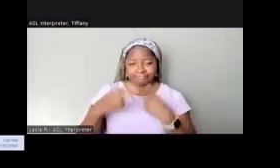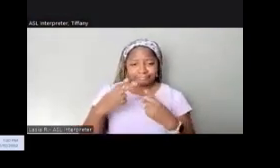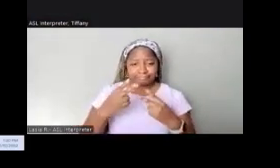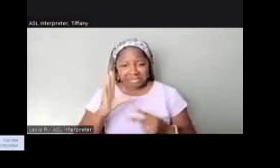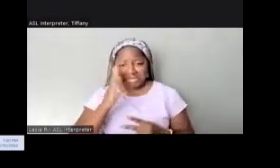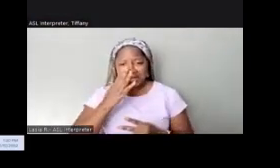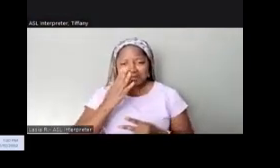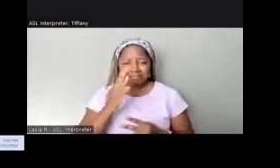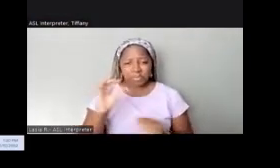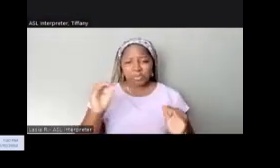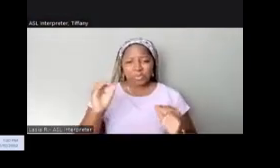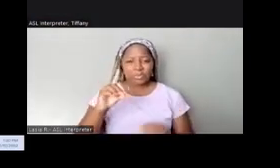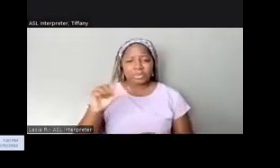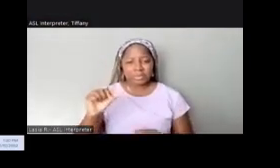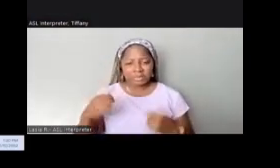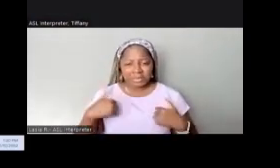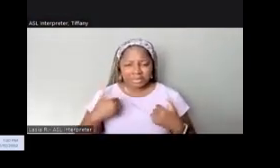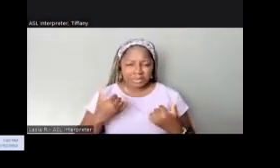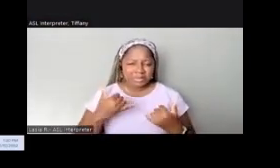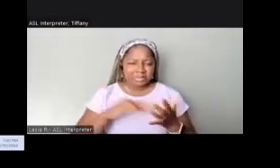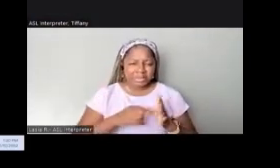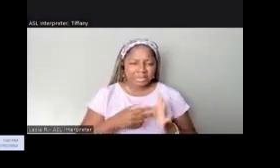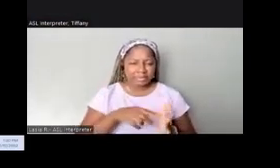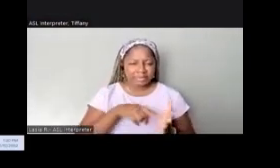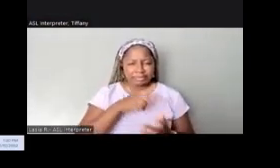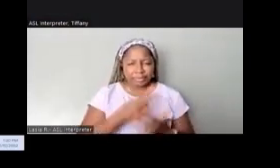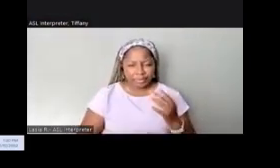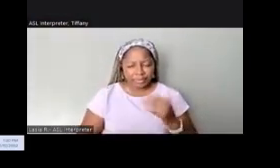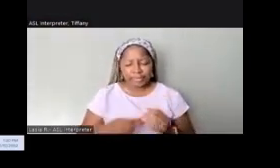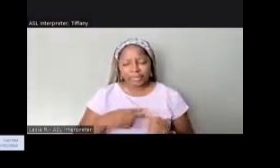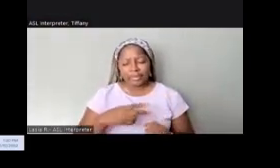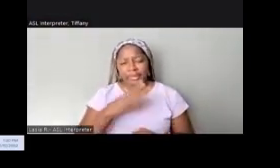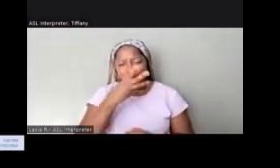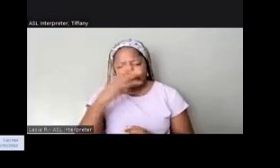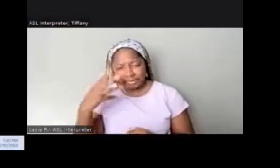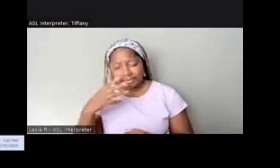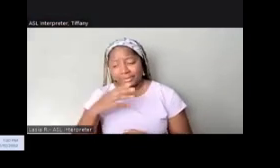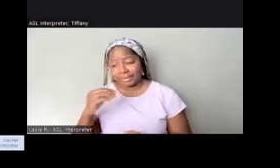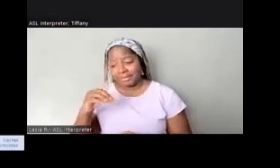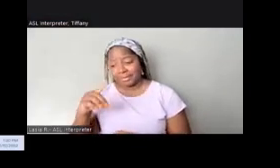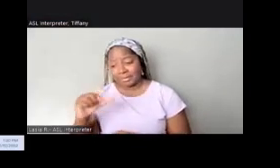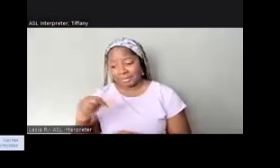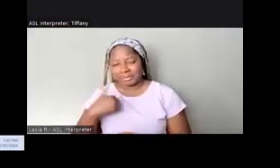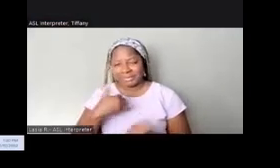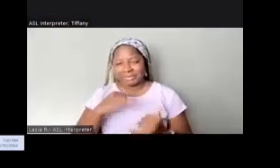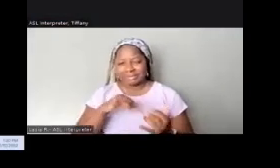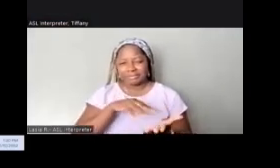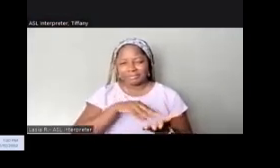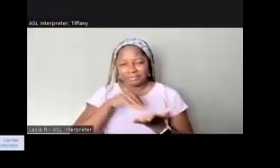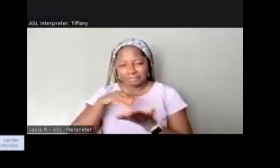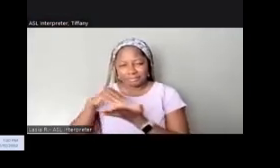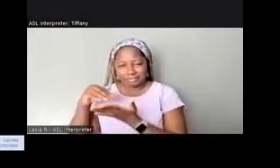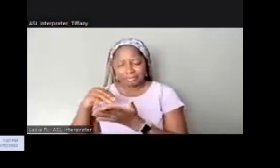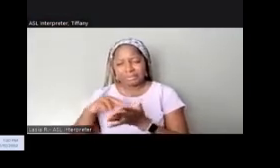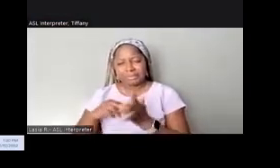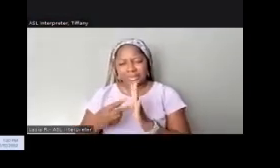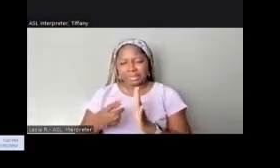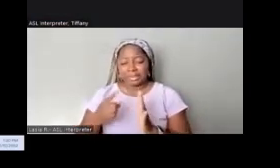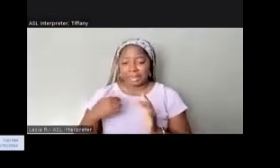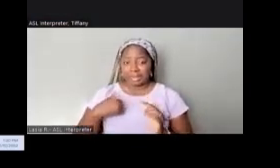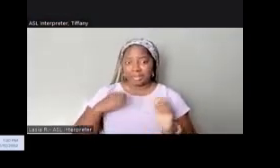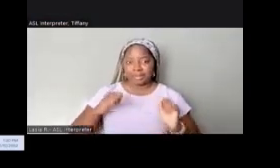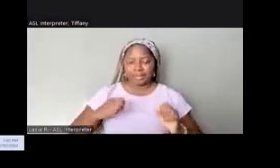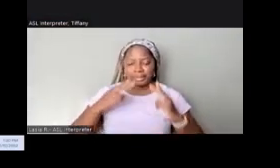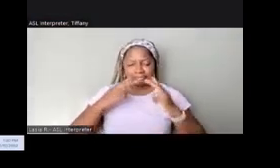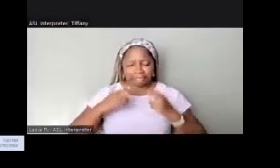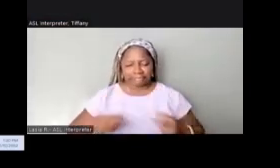that space, but I can identify with and empathize with and educate myself about the struggle, the struggles